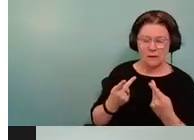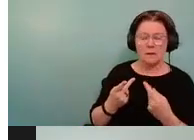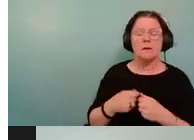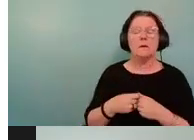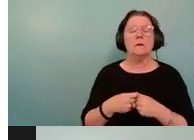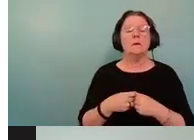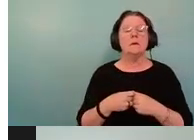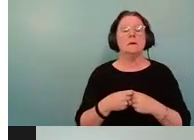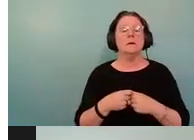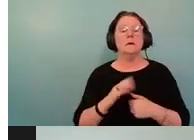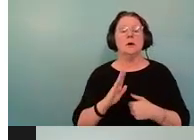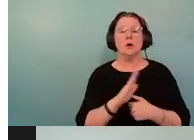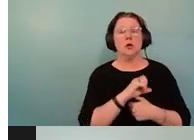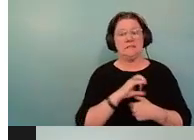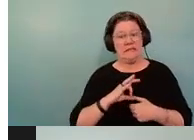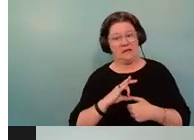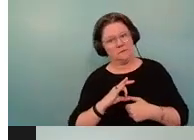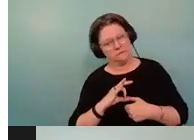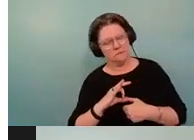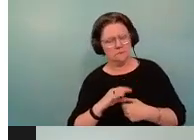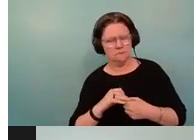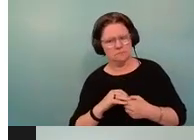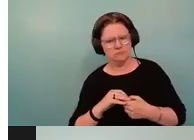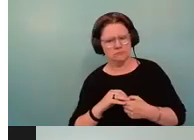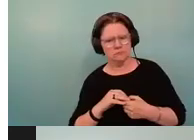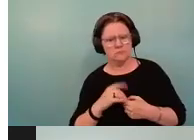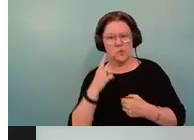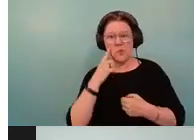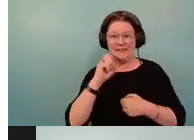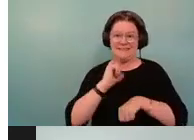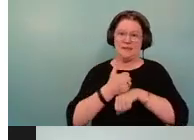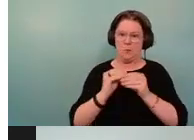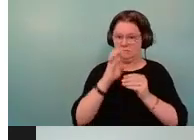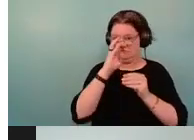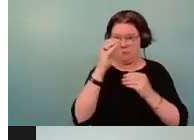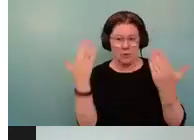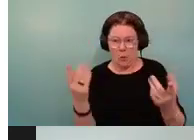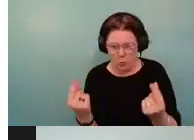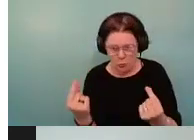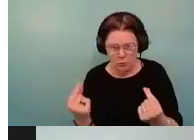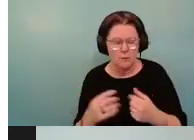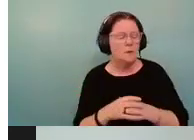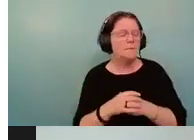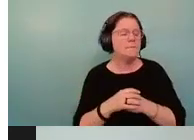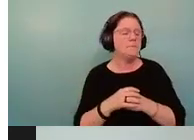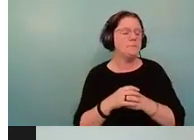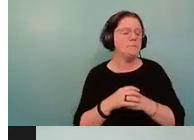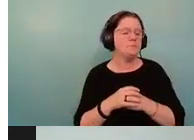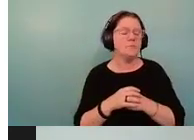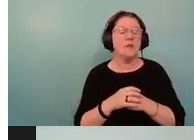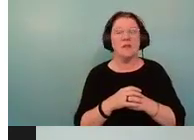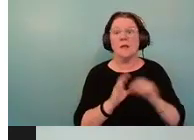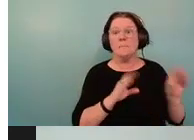staff, my belief is thought they needed to do something. They didn't know what. So they moved